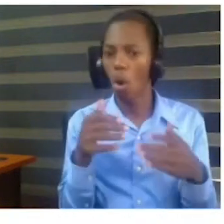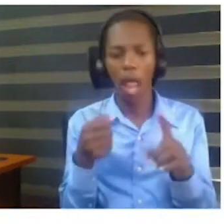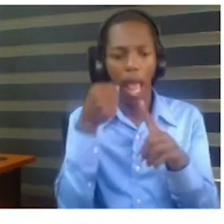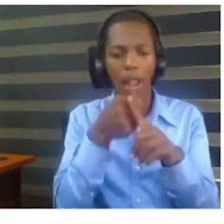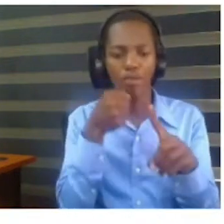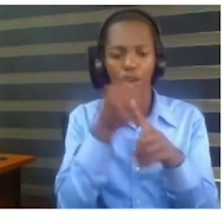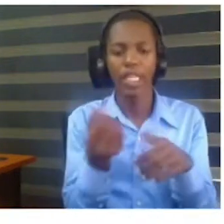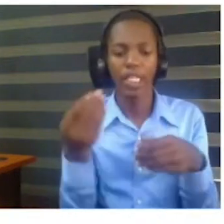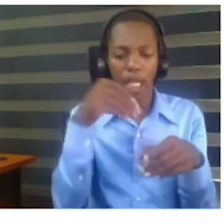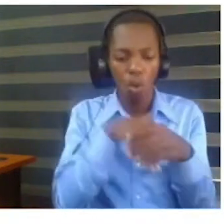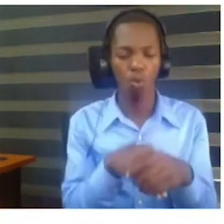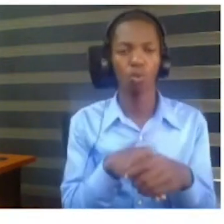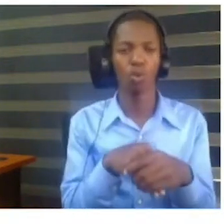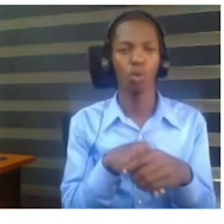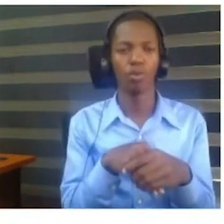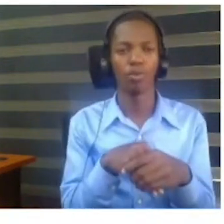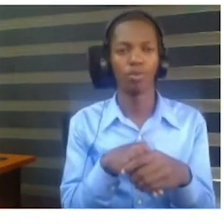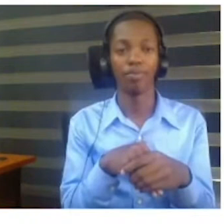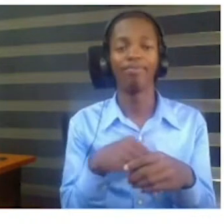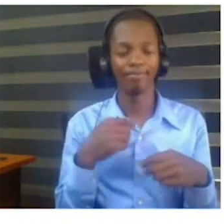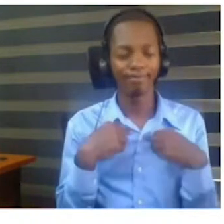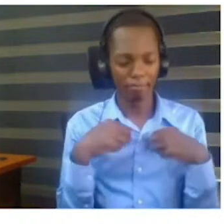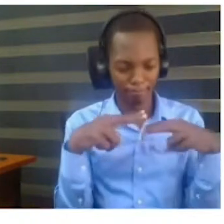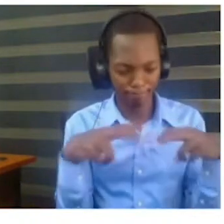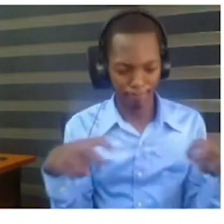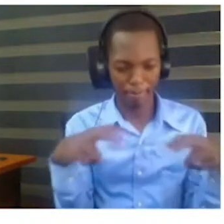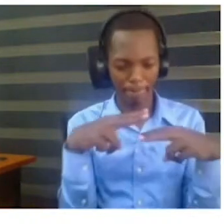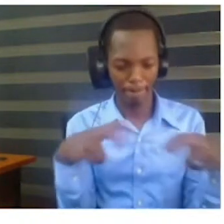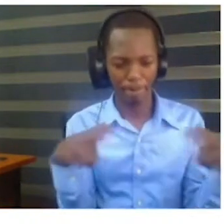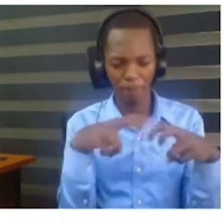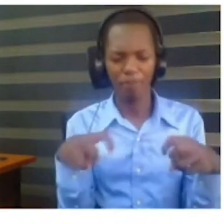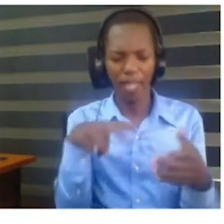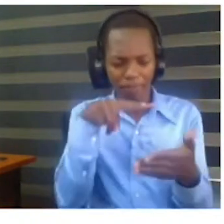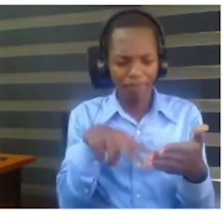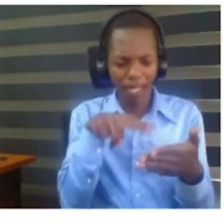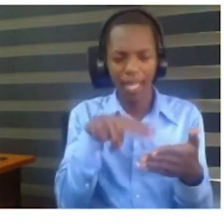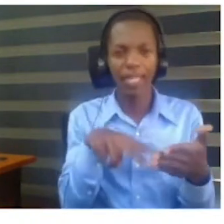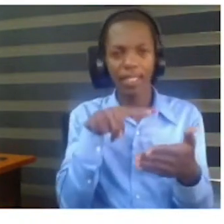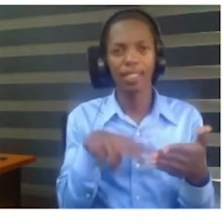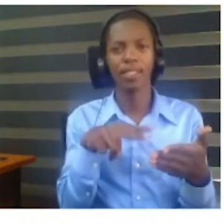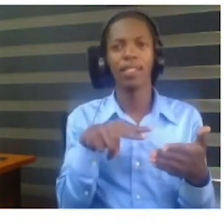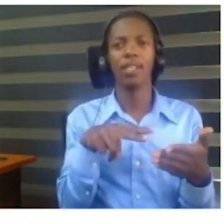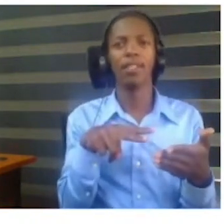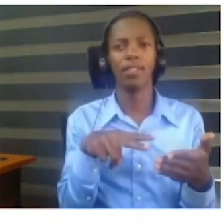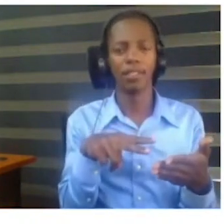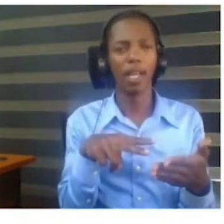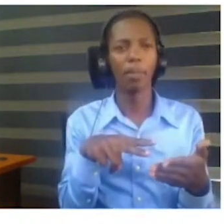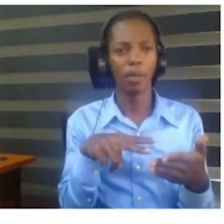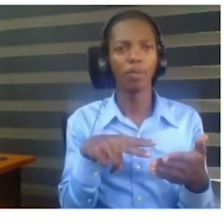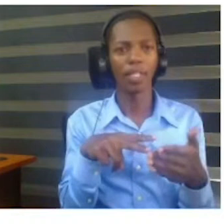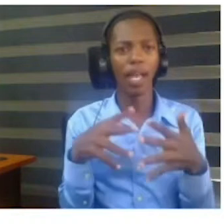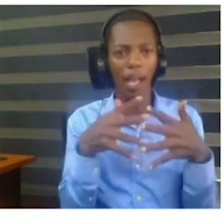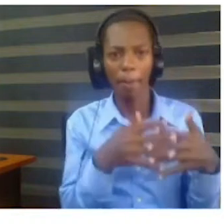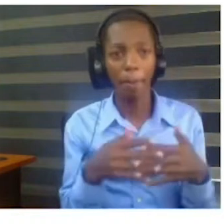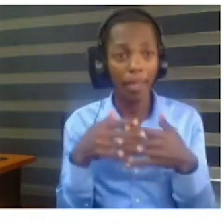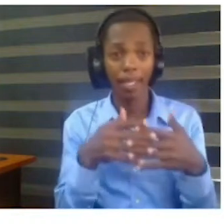I did research. I learned about the Americans with Disabilities Act. After arming